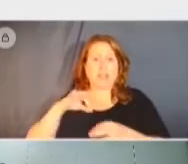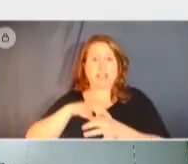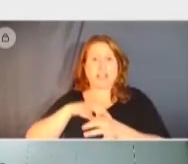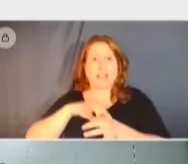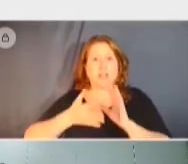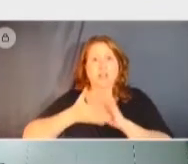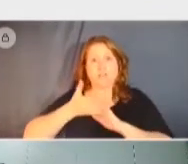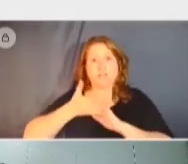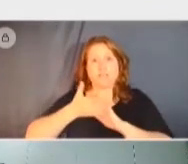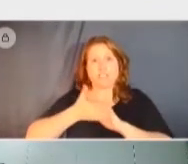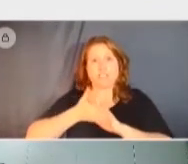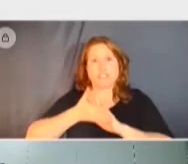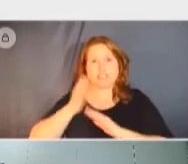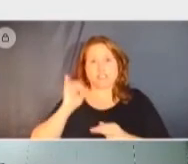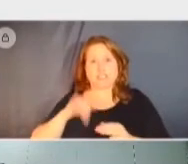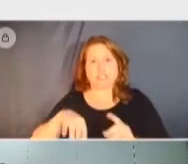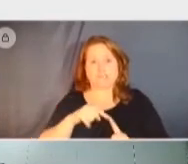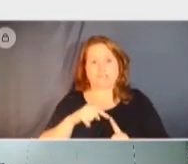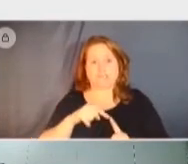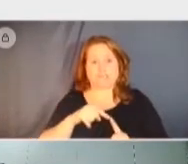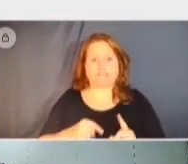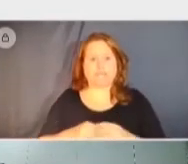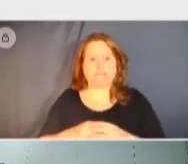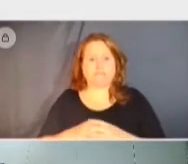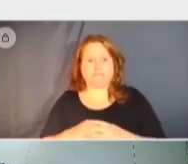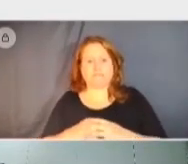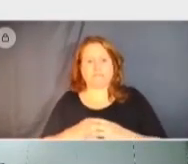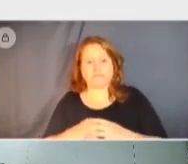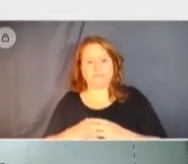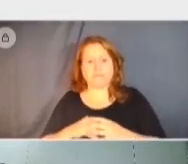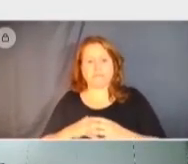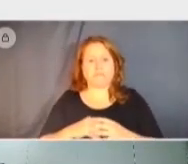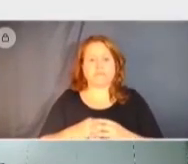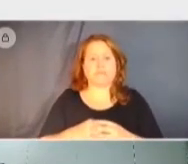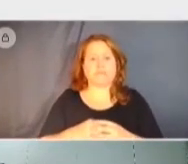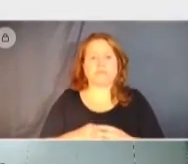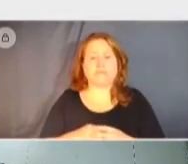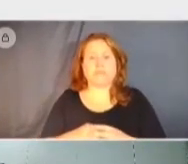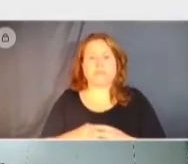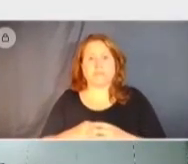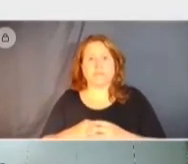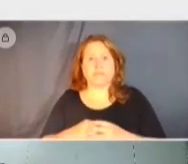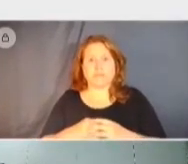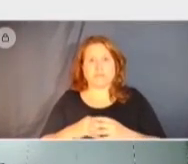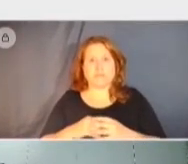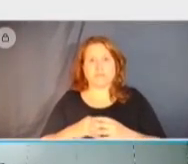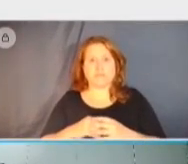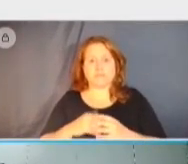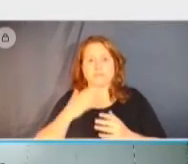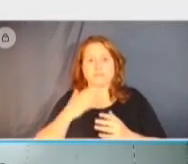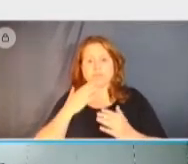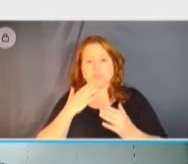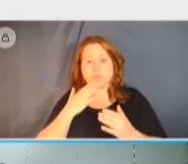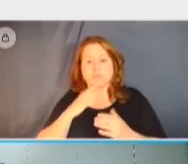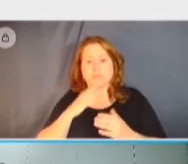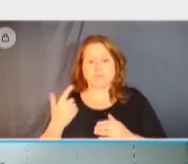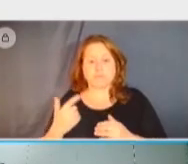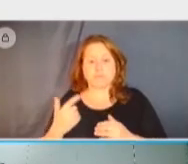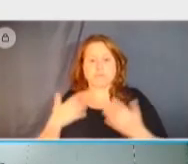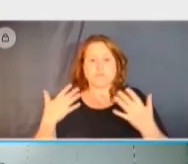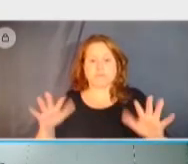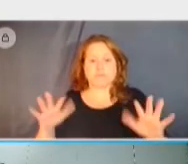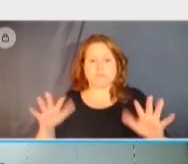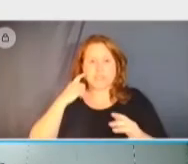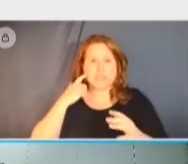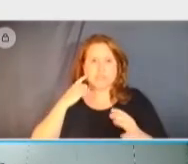Brendan Lavola. Thank you, Commissioner. As Brian just alluded to, we recently went through ballot